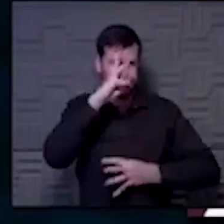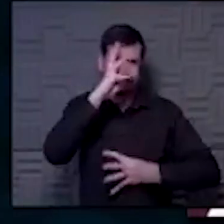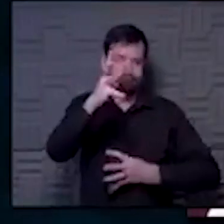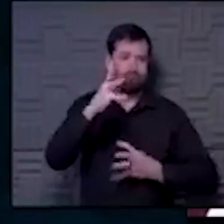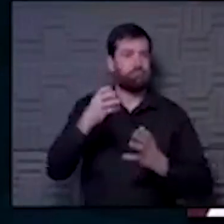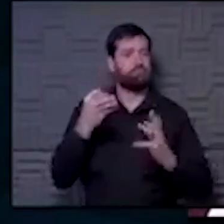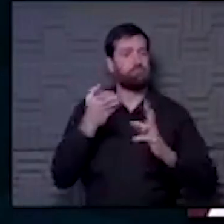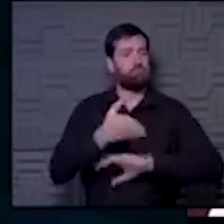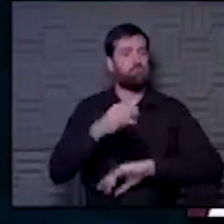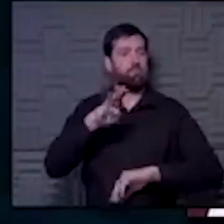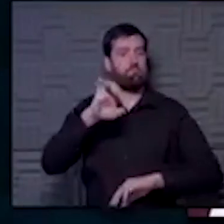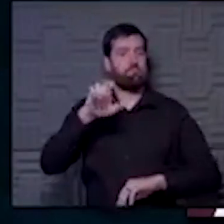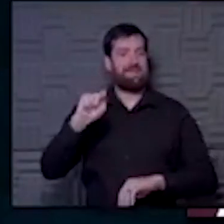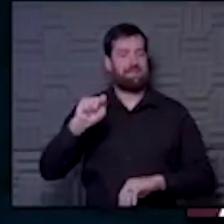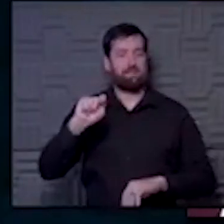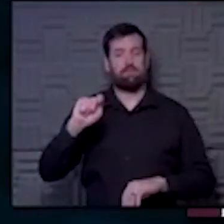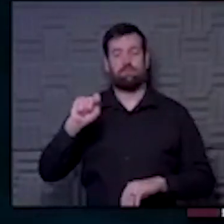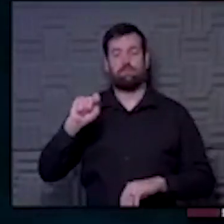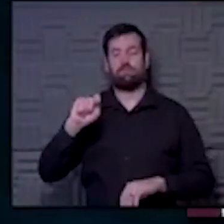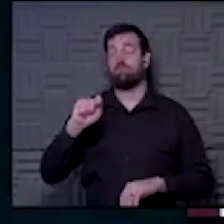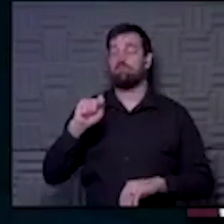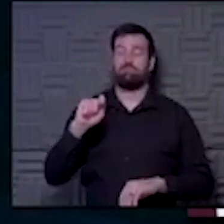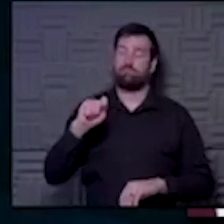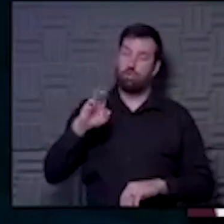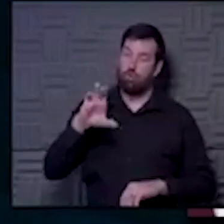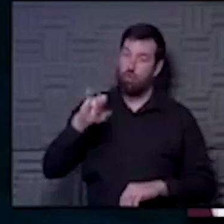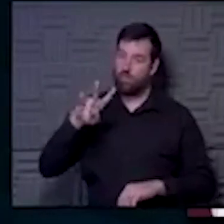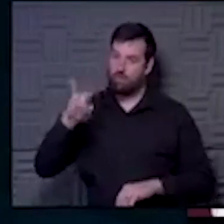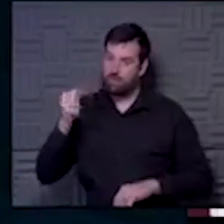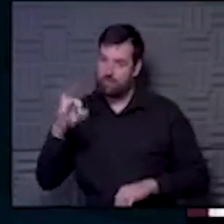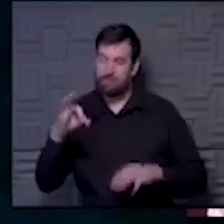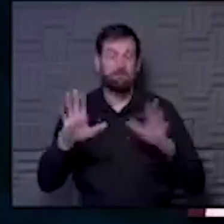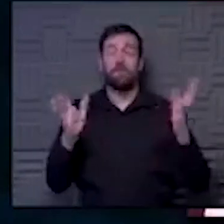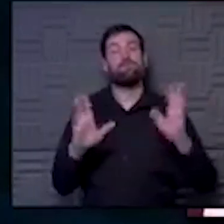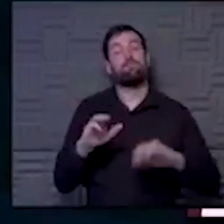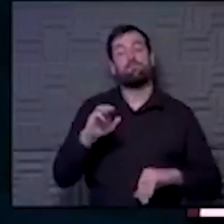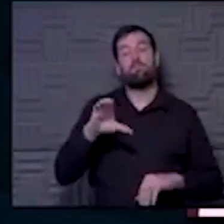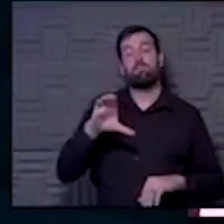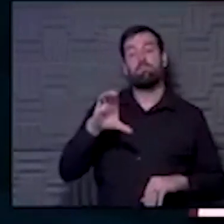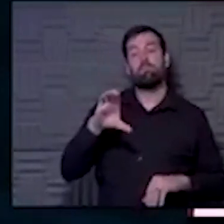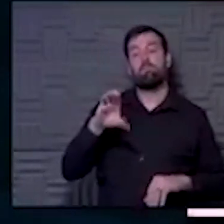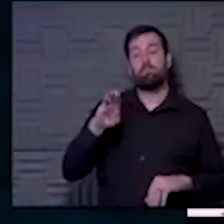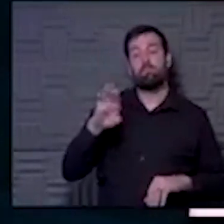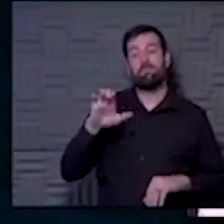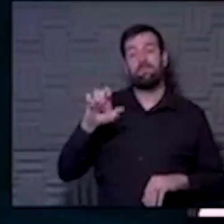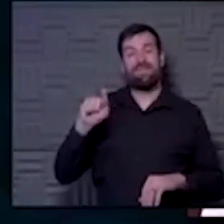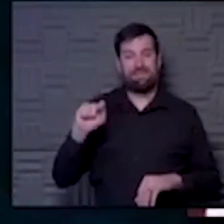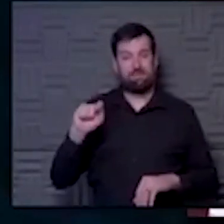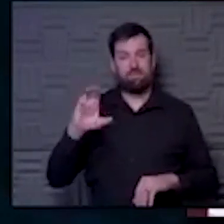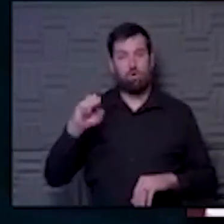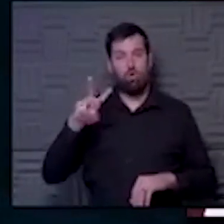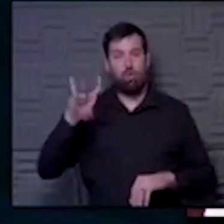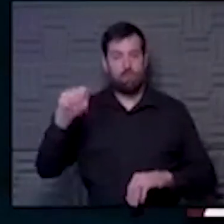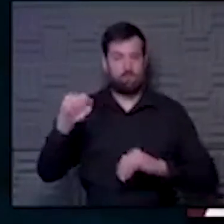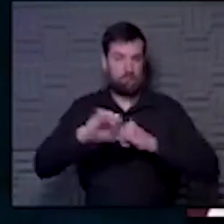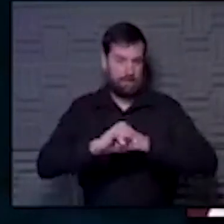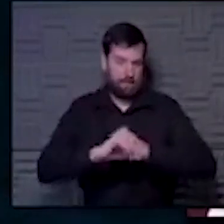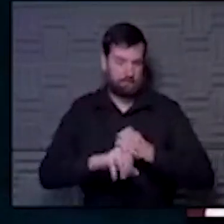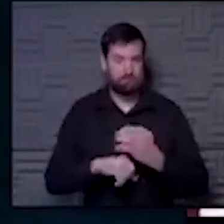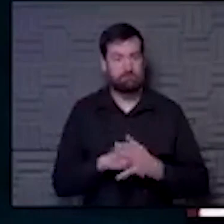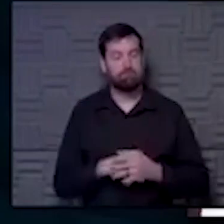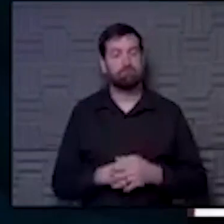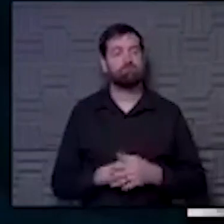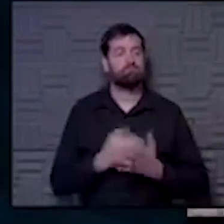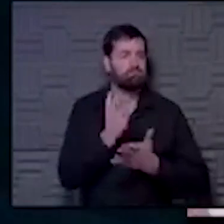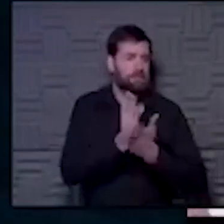Beat COVID-19, or the Beat COVID-19, well, it is Beat COVID-19, Beat COVID campaign meetings. Walk us through one of the meetings you've